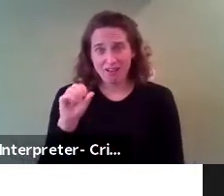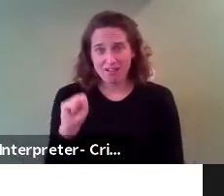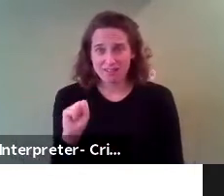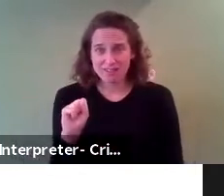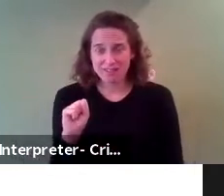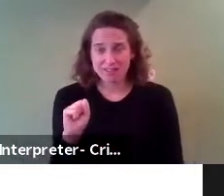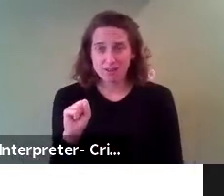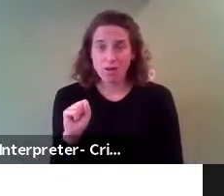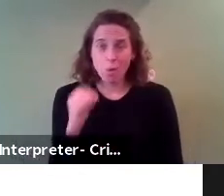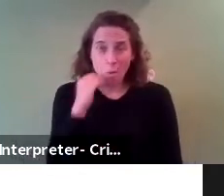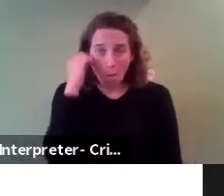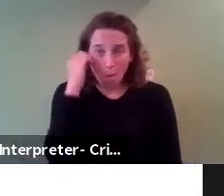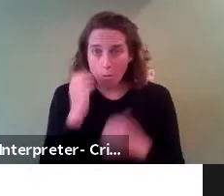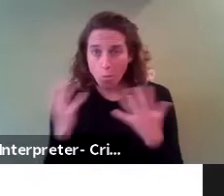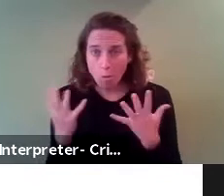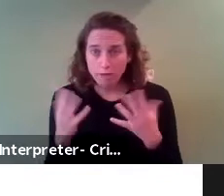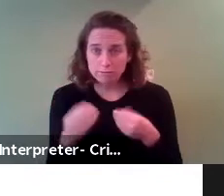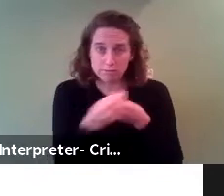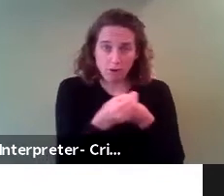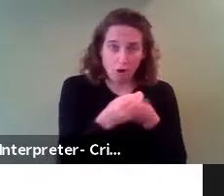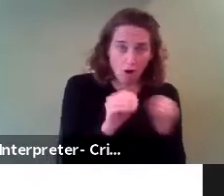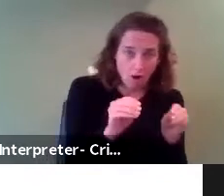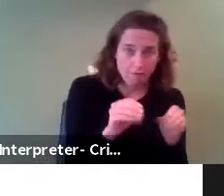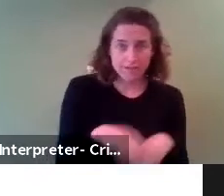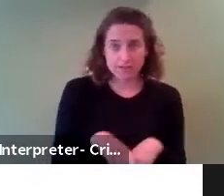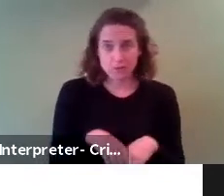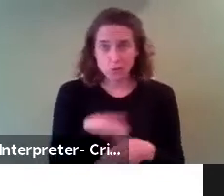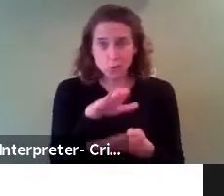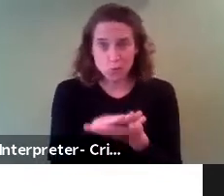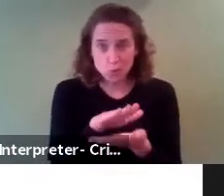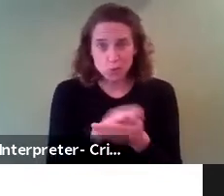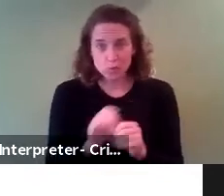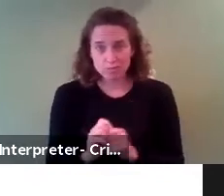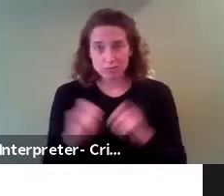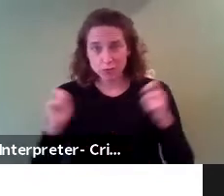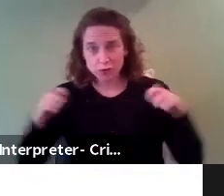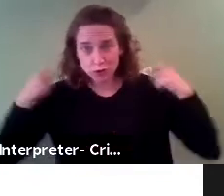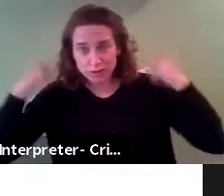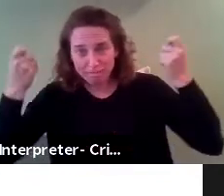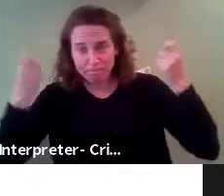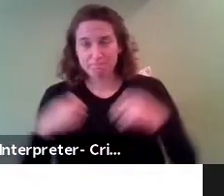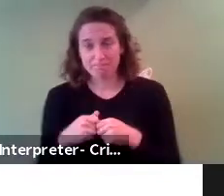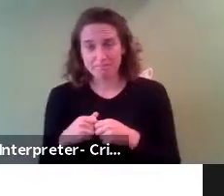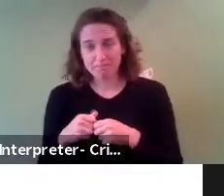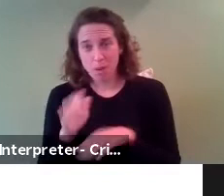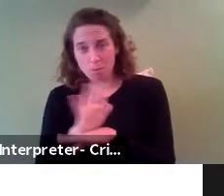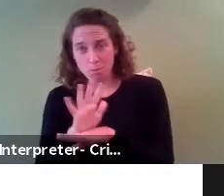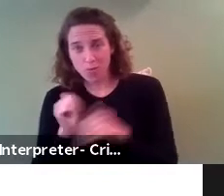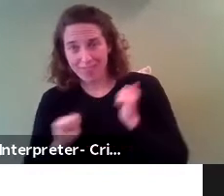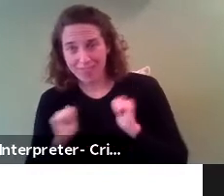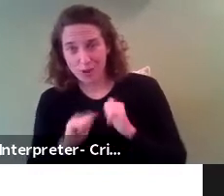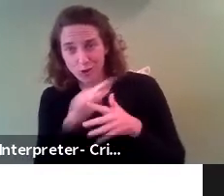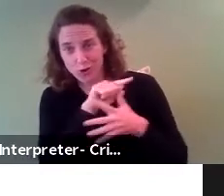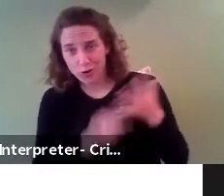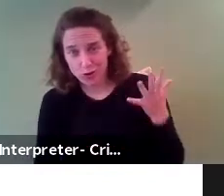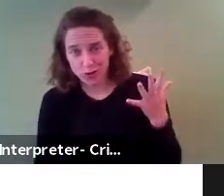is the school. The home is the gym. The home is the movie theater. And here we are. But based on the polling